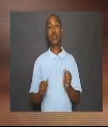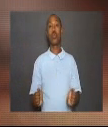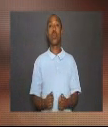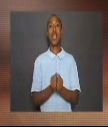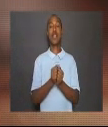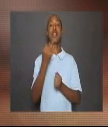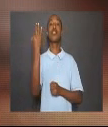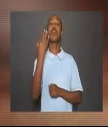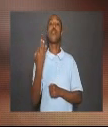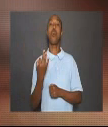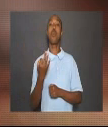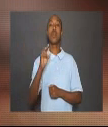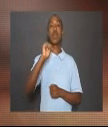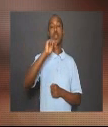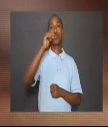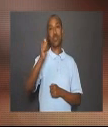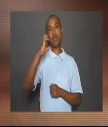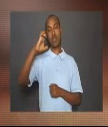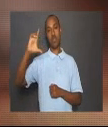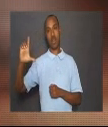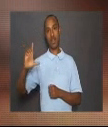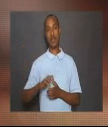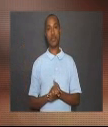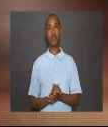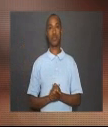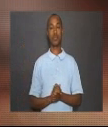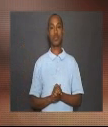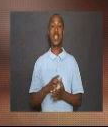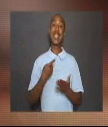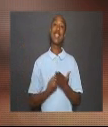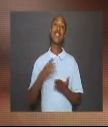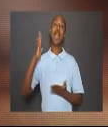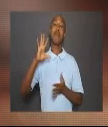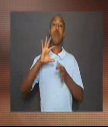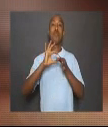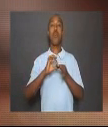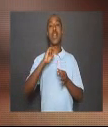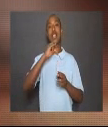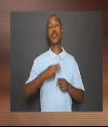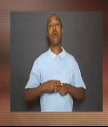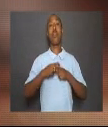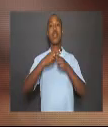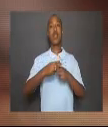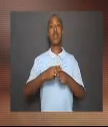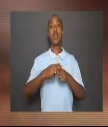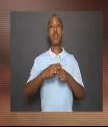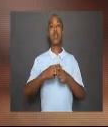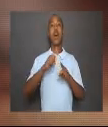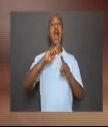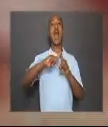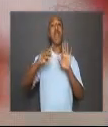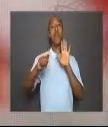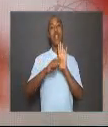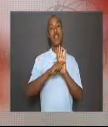they form sodium chloride. This type of bond is called an